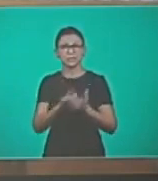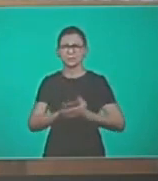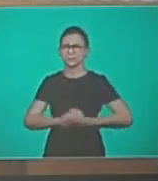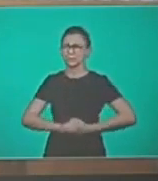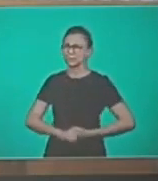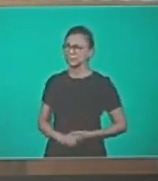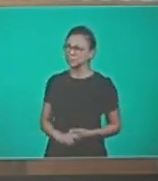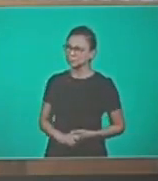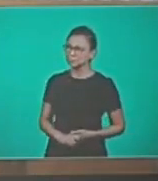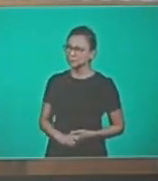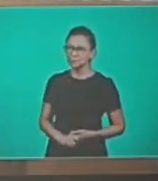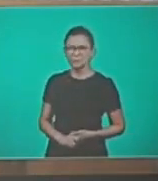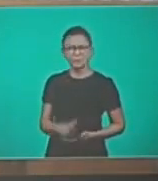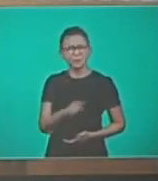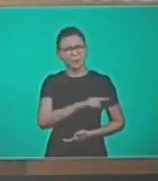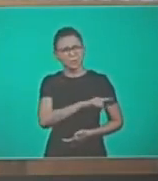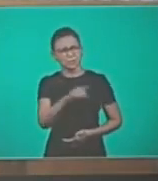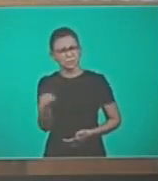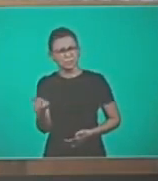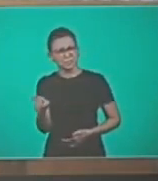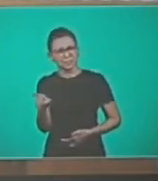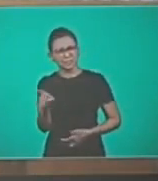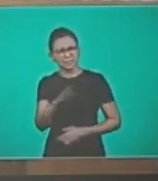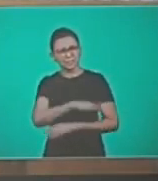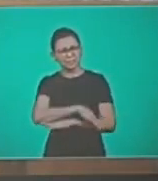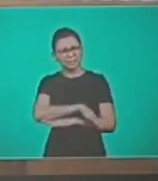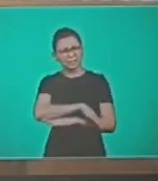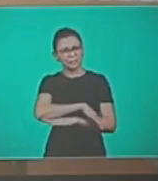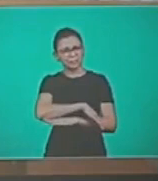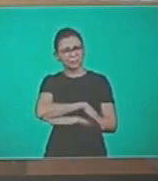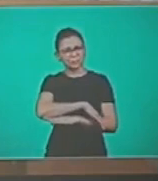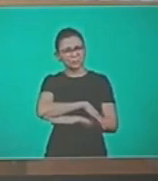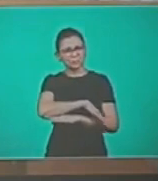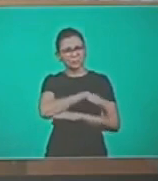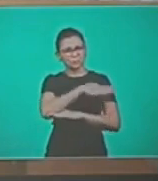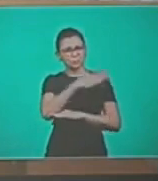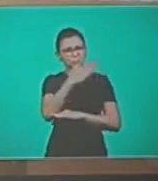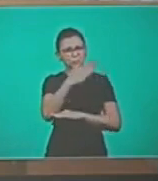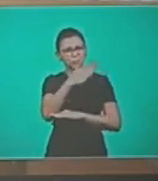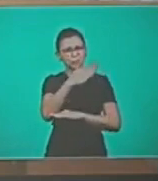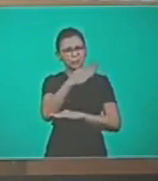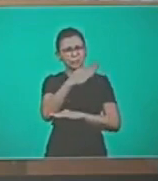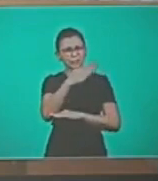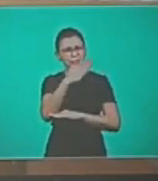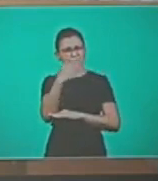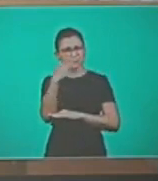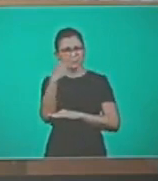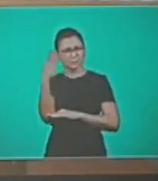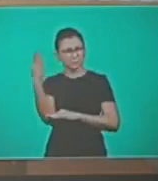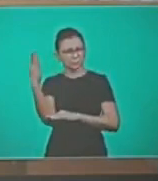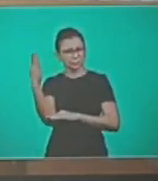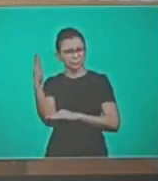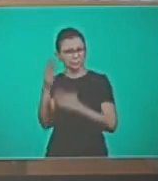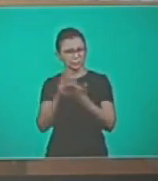So they were all day long without doing anything, but now you're being called. It's us. It talks about